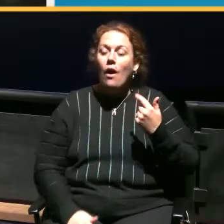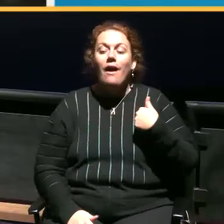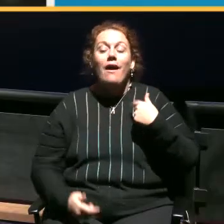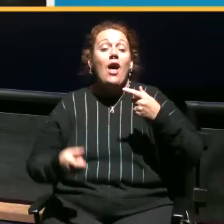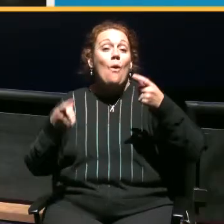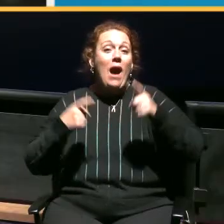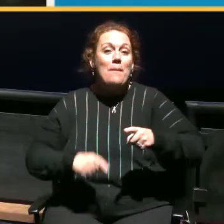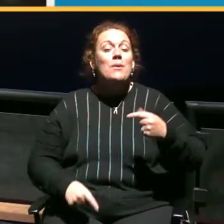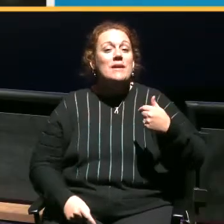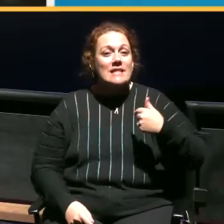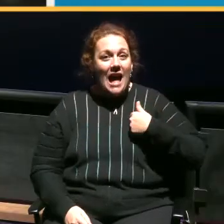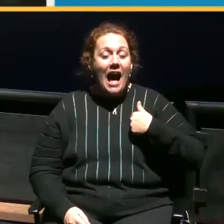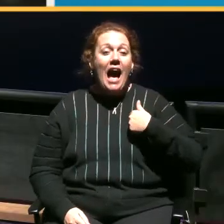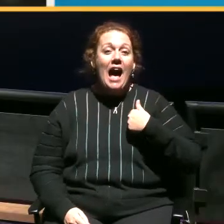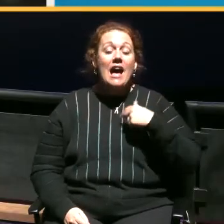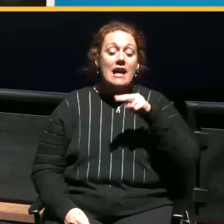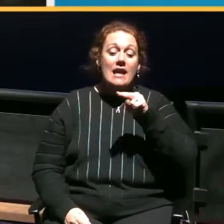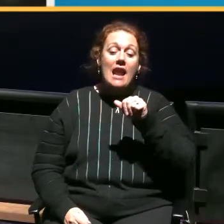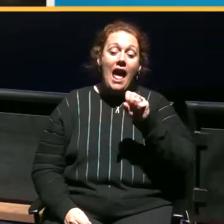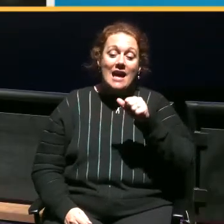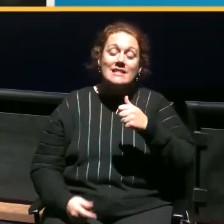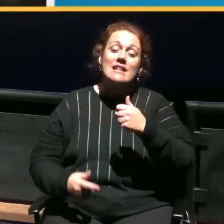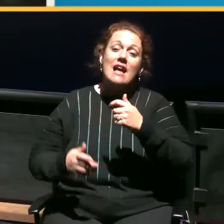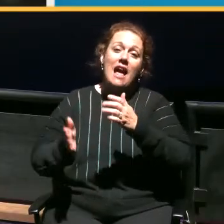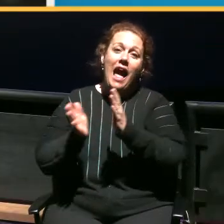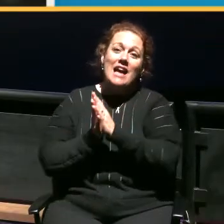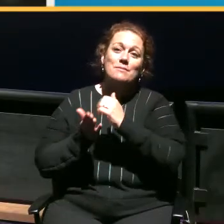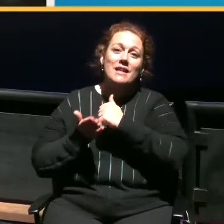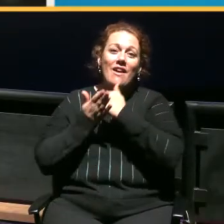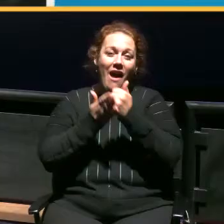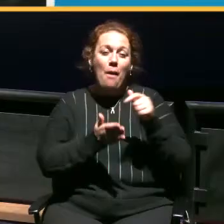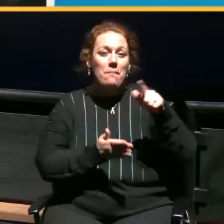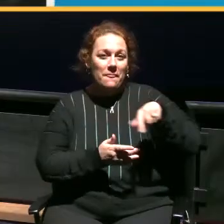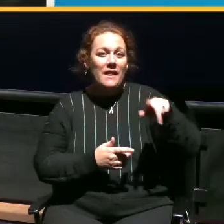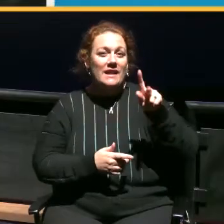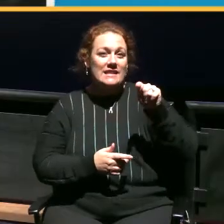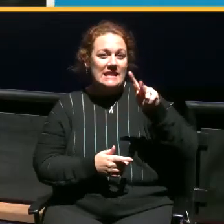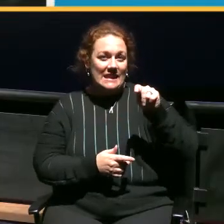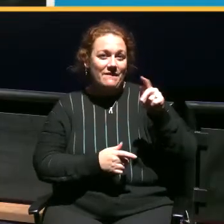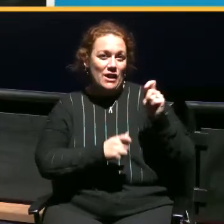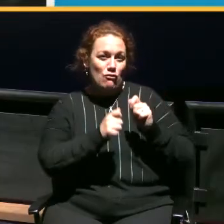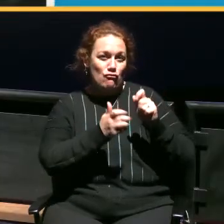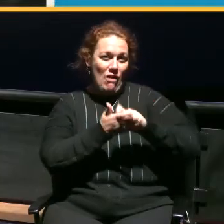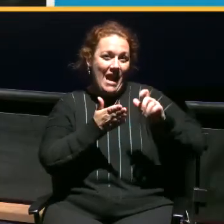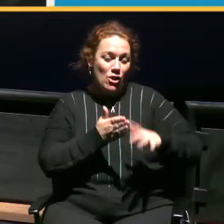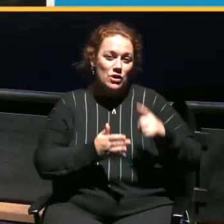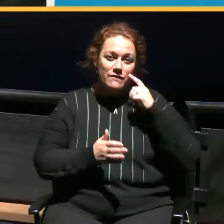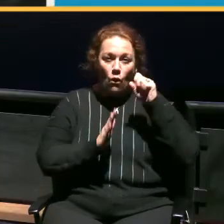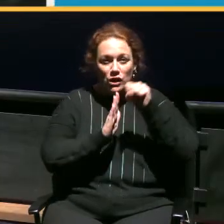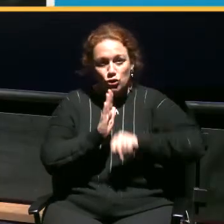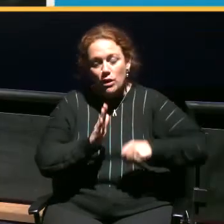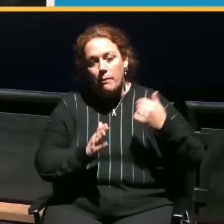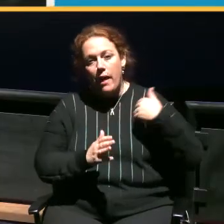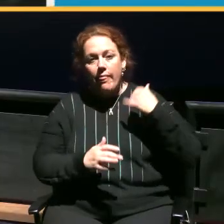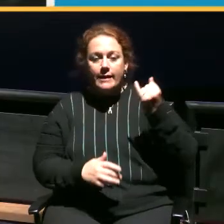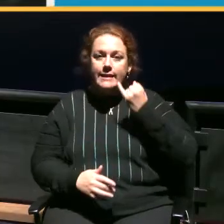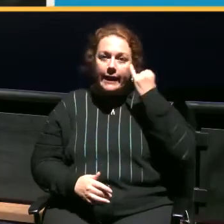what happened was NASA asked me to help them help these Big Bang Theory writers with a script. They had this idea. They wanted to